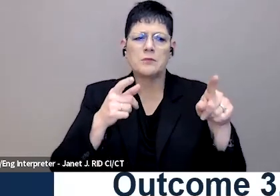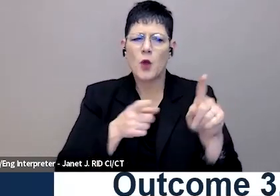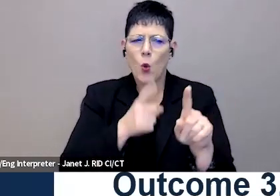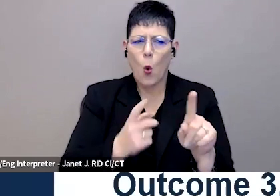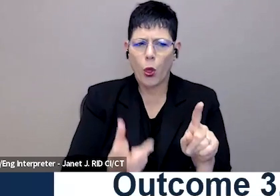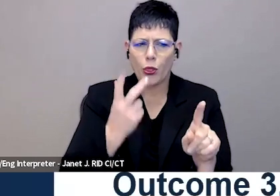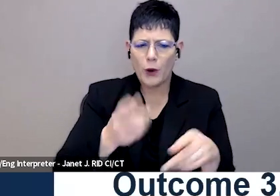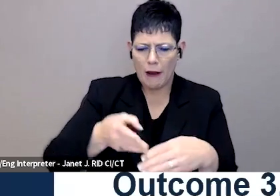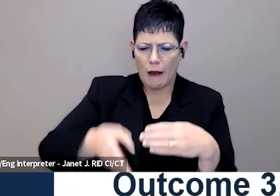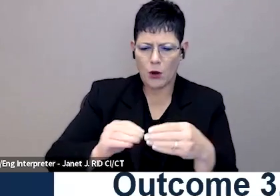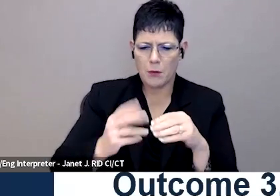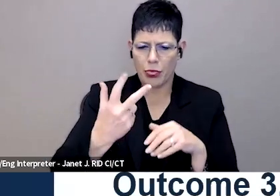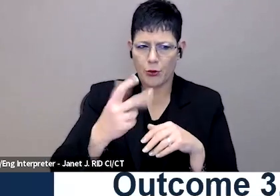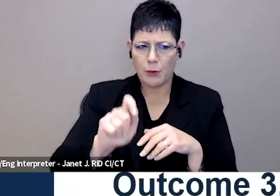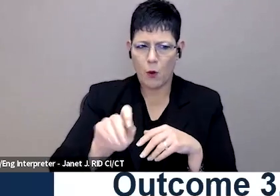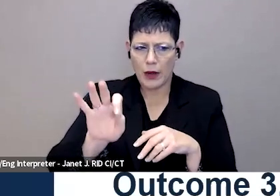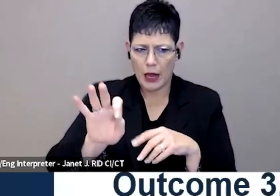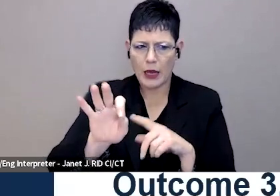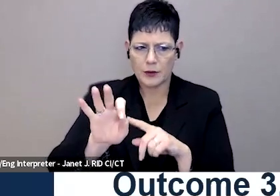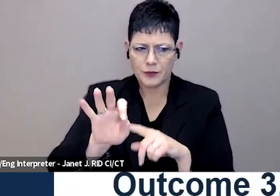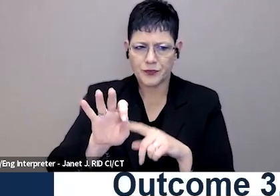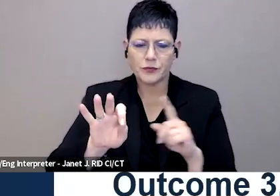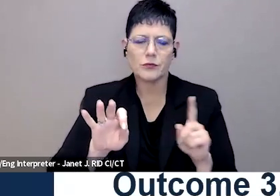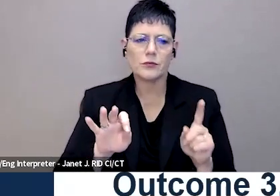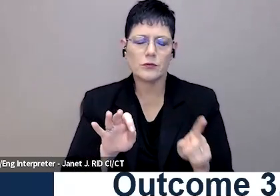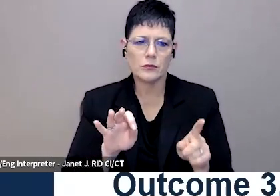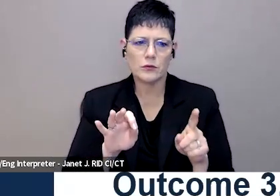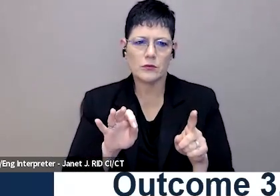Outcome 3.9, there is